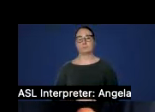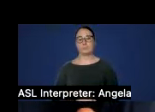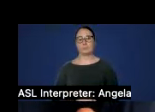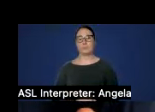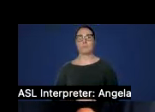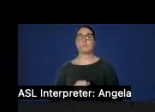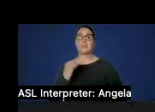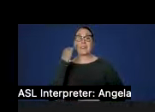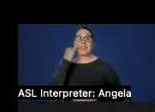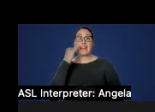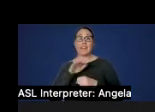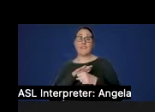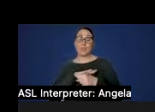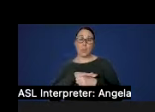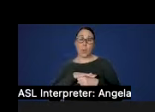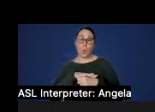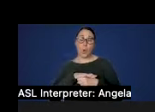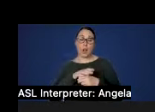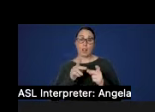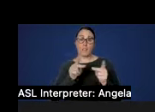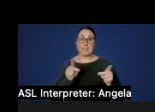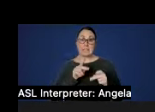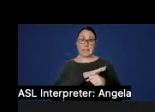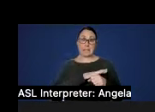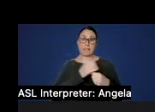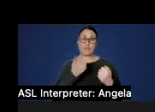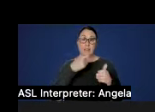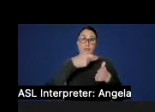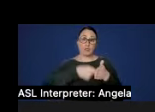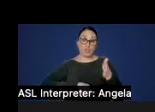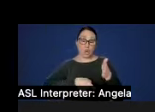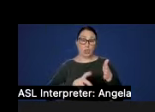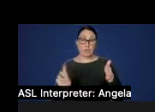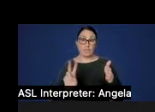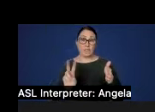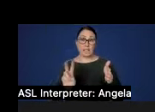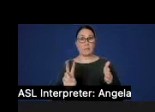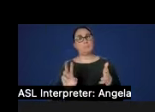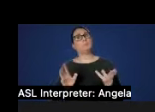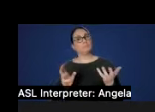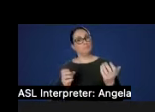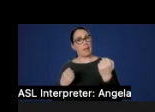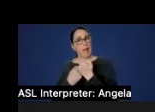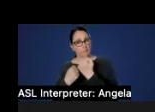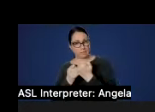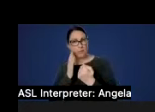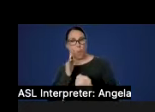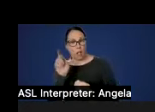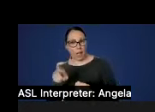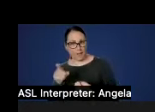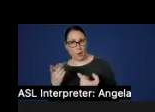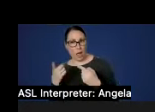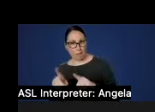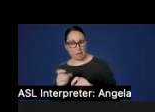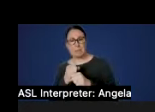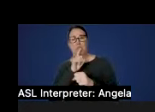If the local facility tries to charge a victim for these services, advocacy will certainly need to happen to ensure that the victim does not